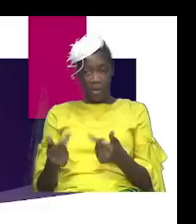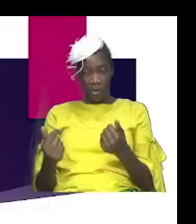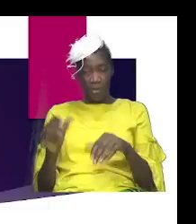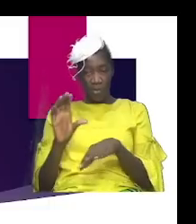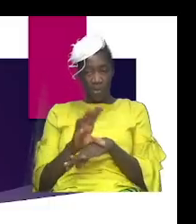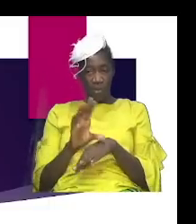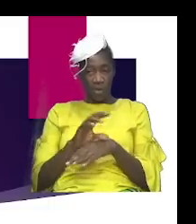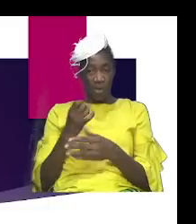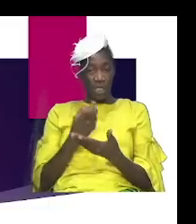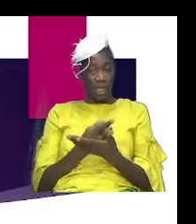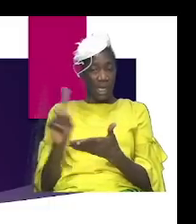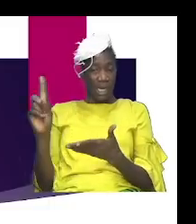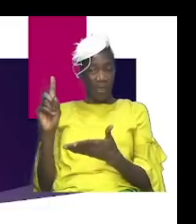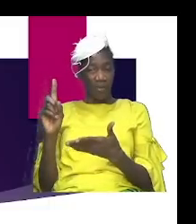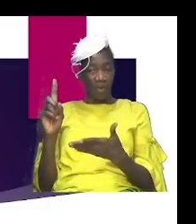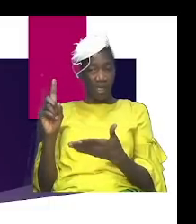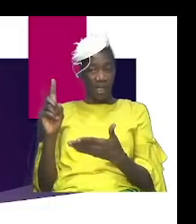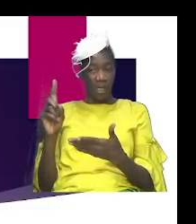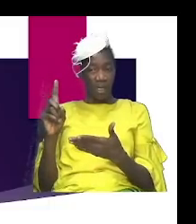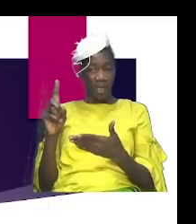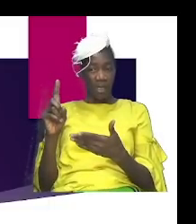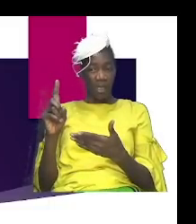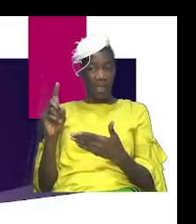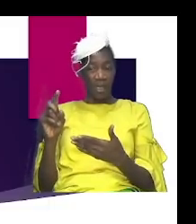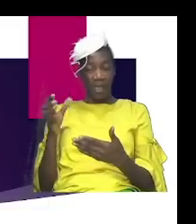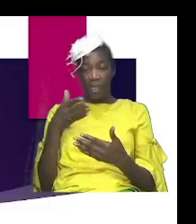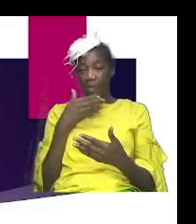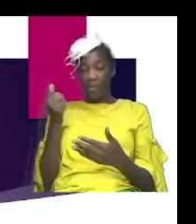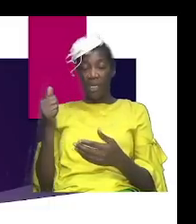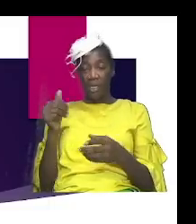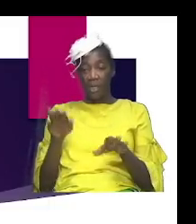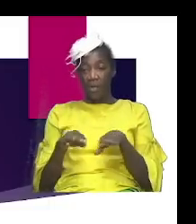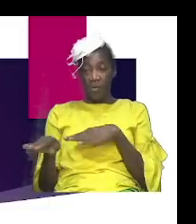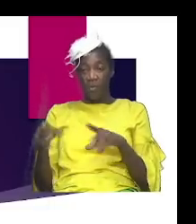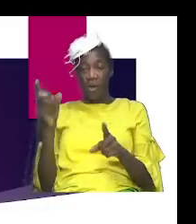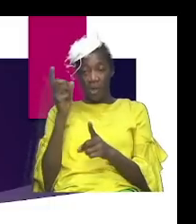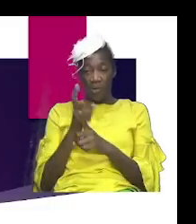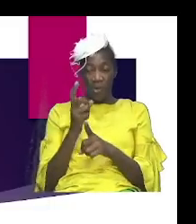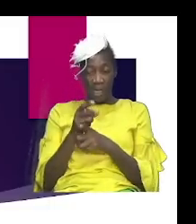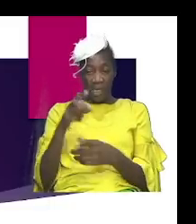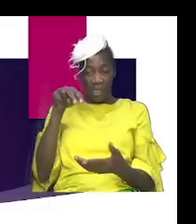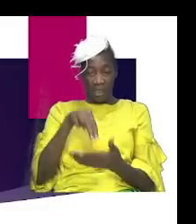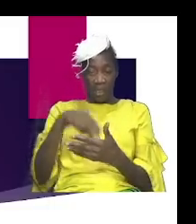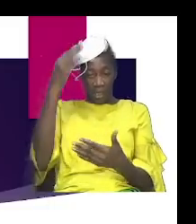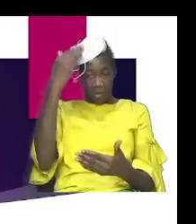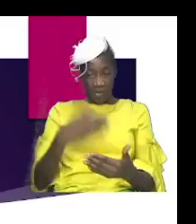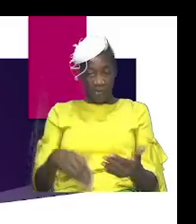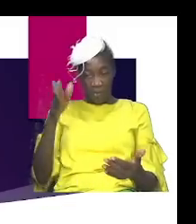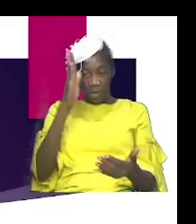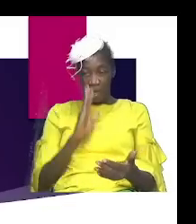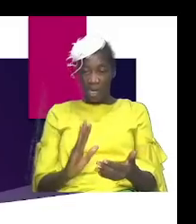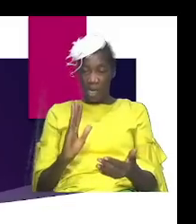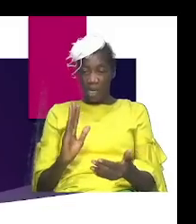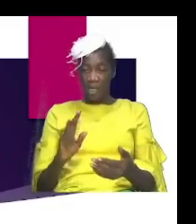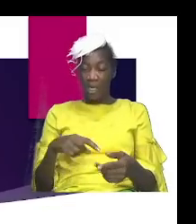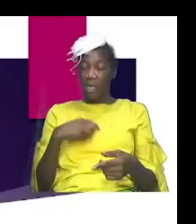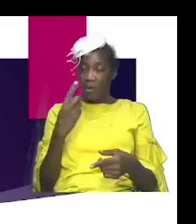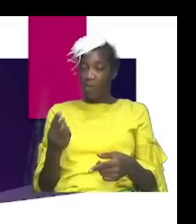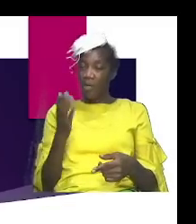people... Let me tell us, we better walk right, because when we stand before him, it is going to be